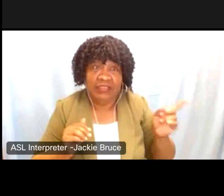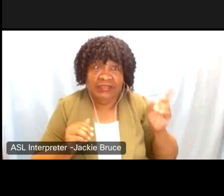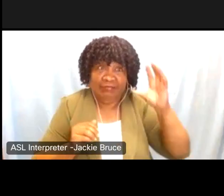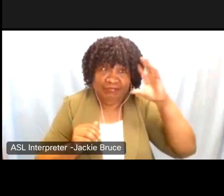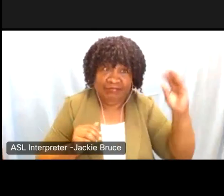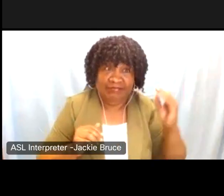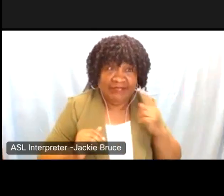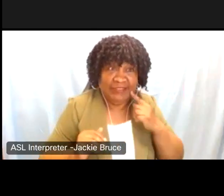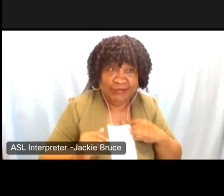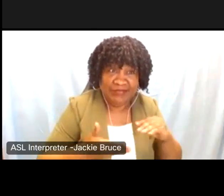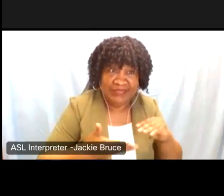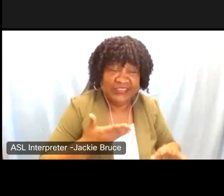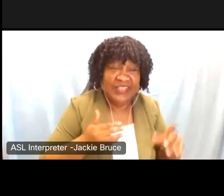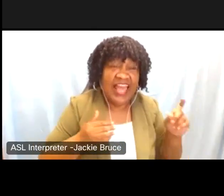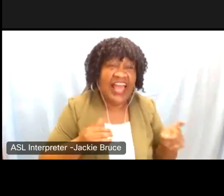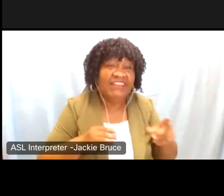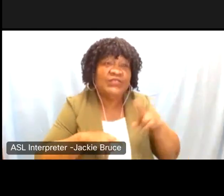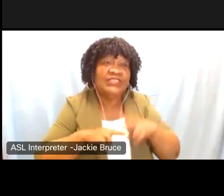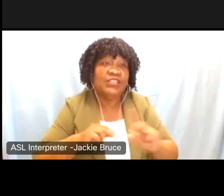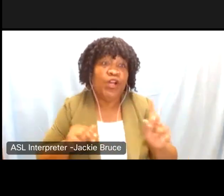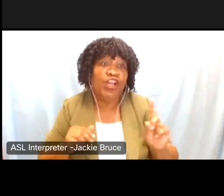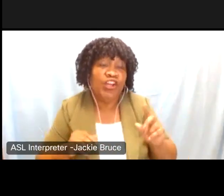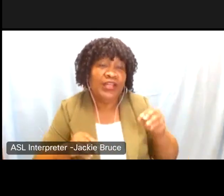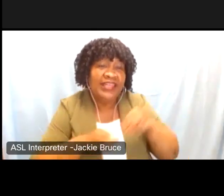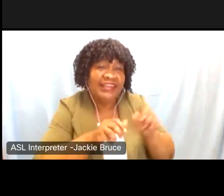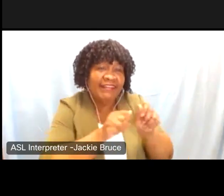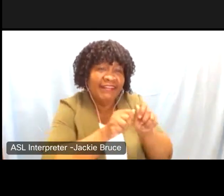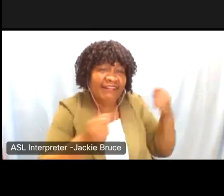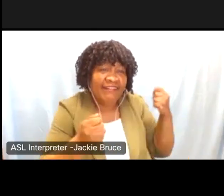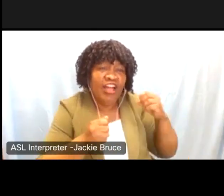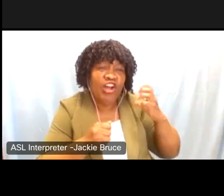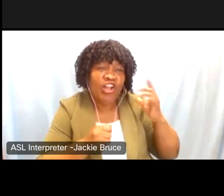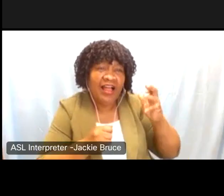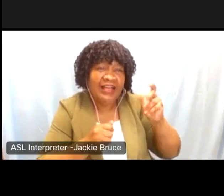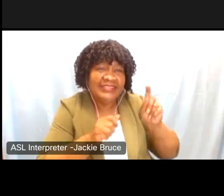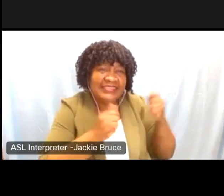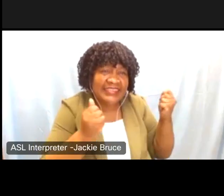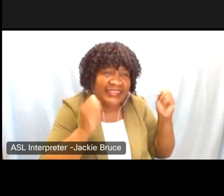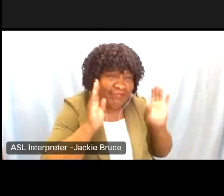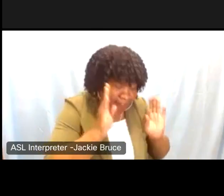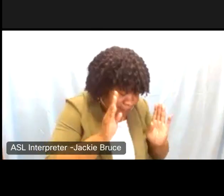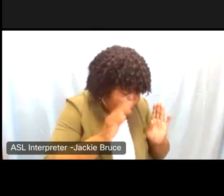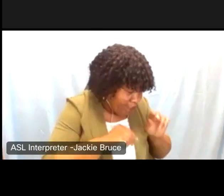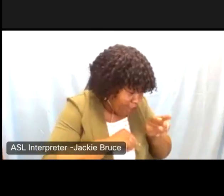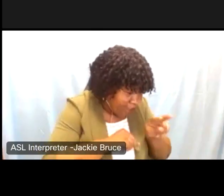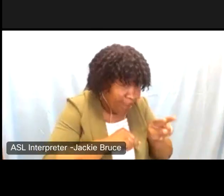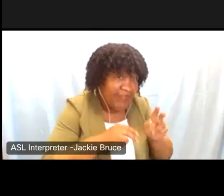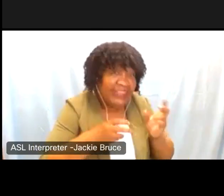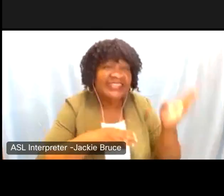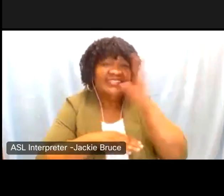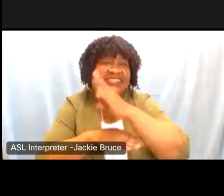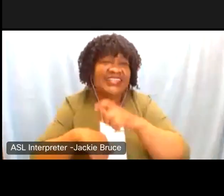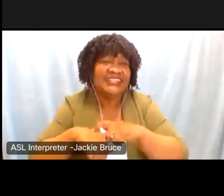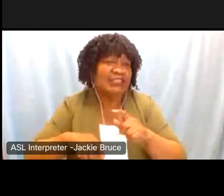in the closet at night to look at the lectures in order to be able to do my work. Because during the